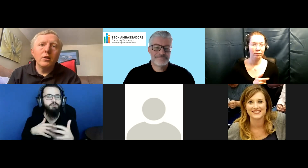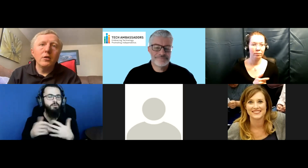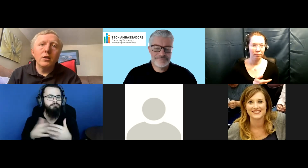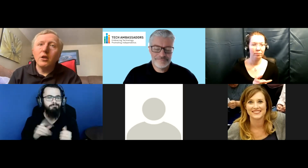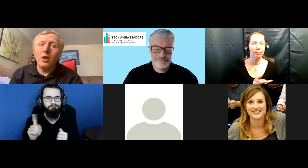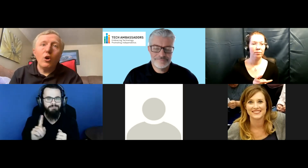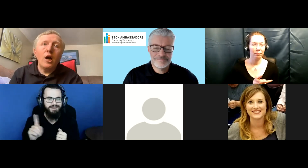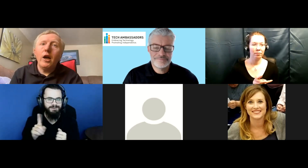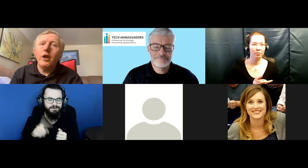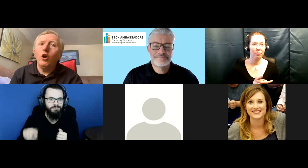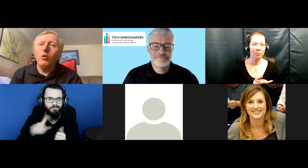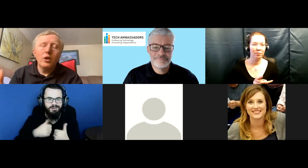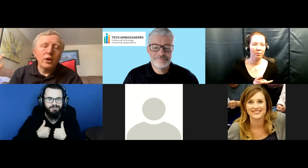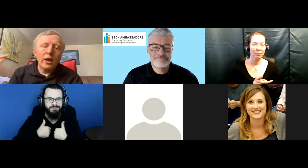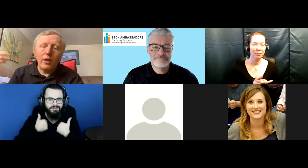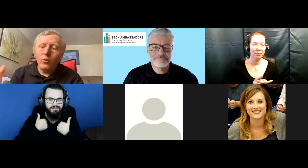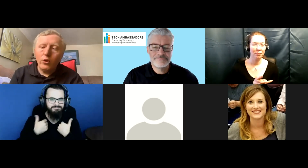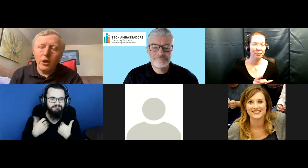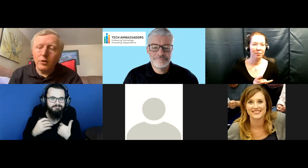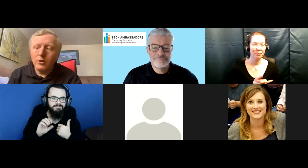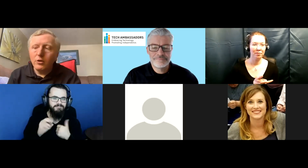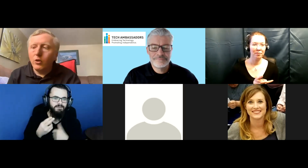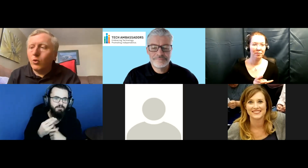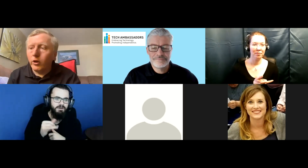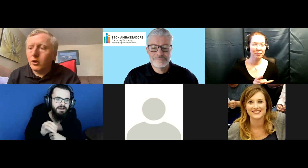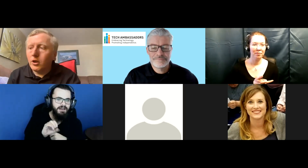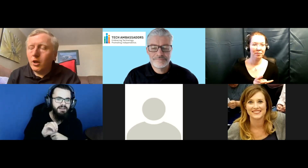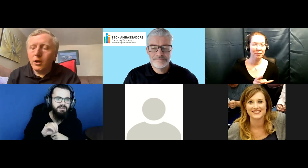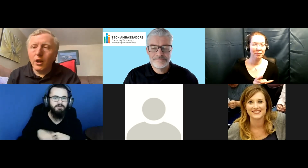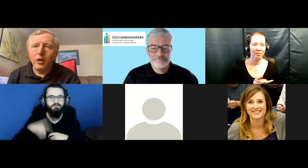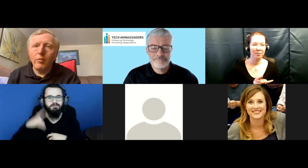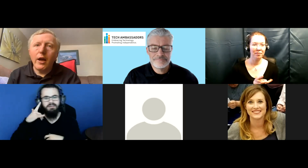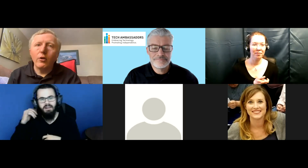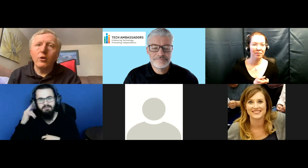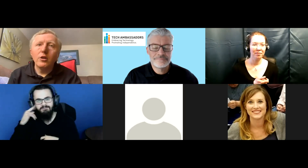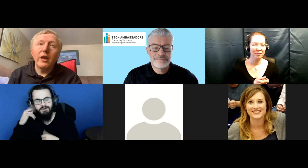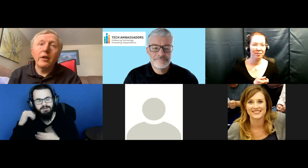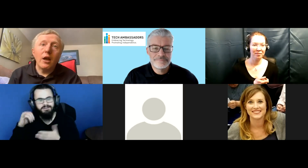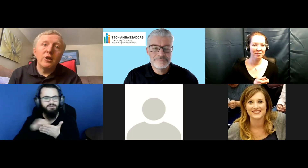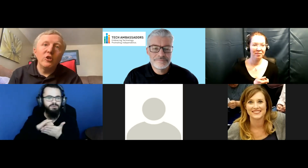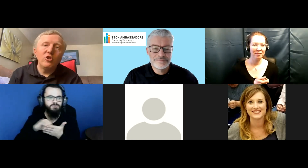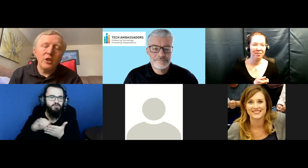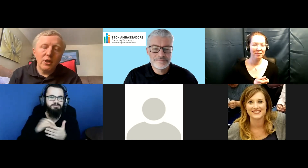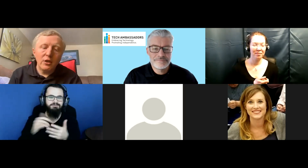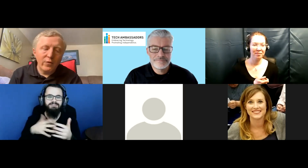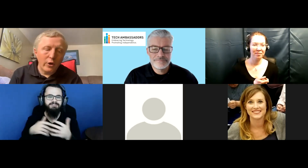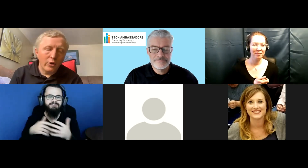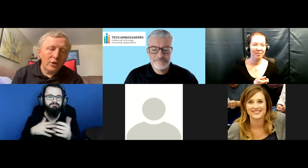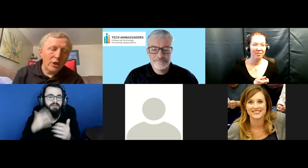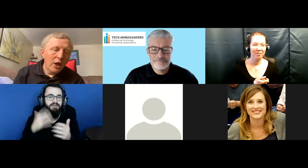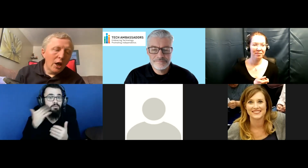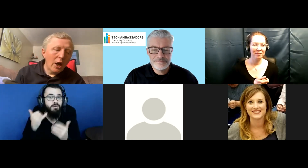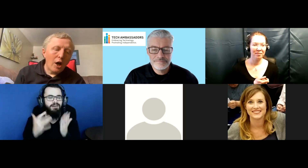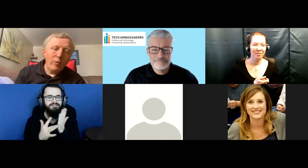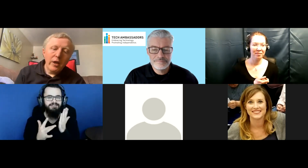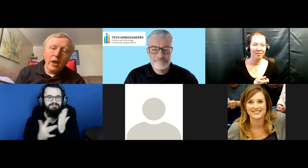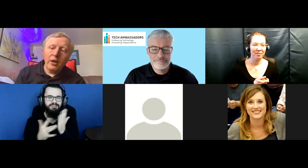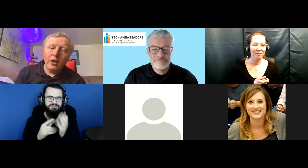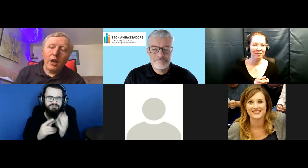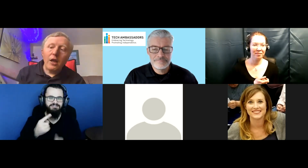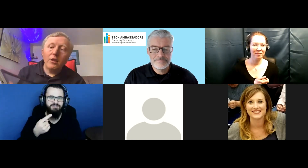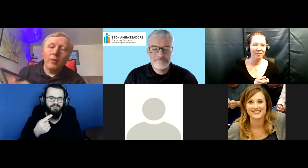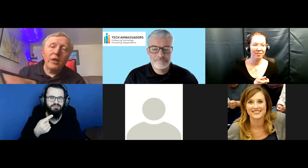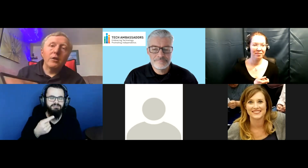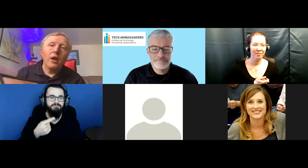in Ohio, California, New York, doesn't matter. Technology is first. And